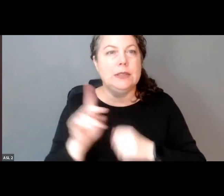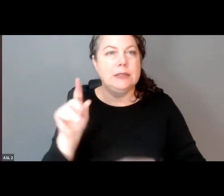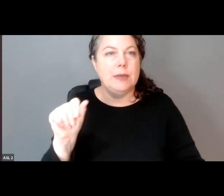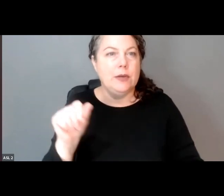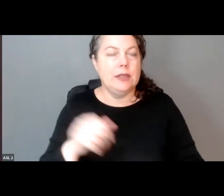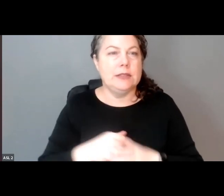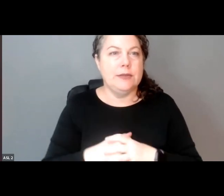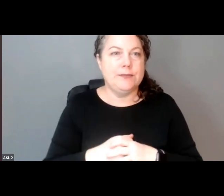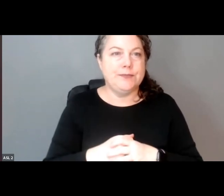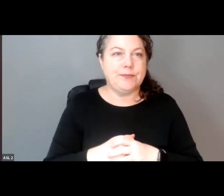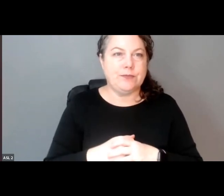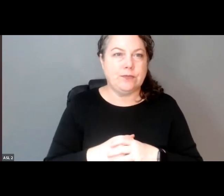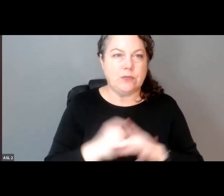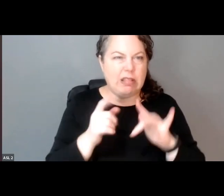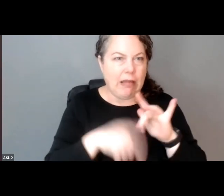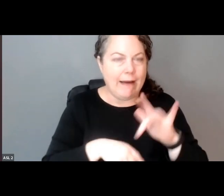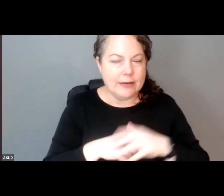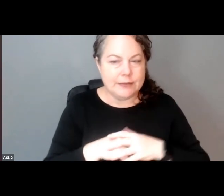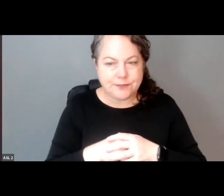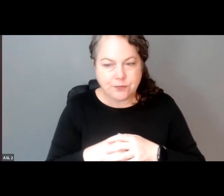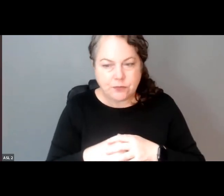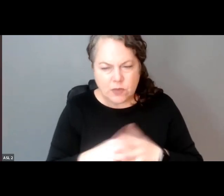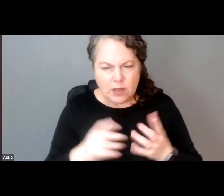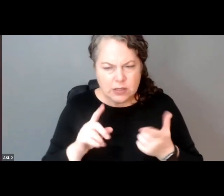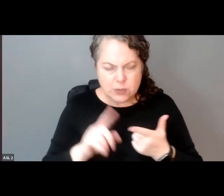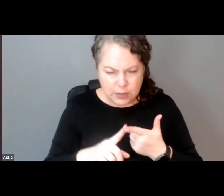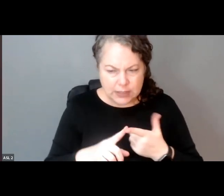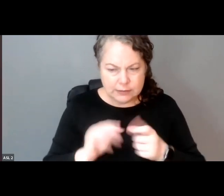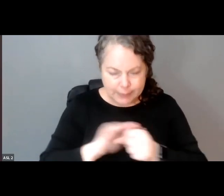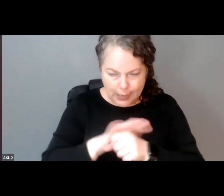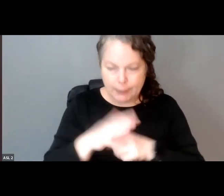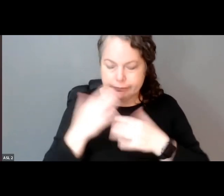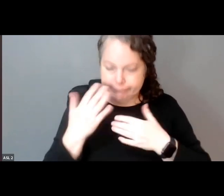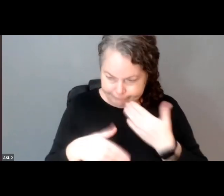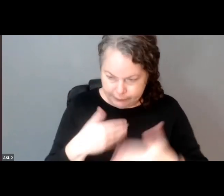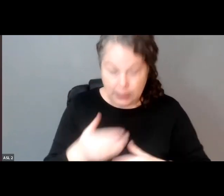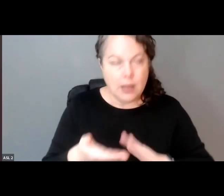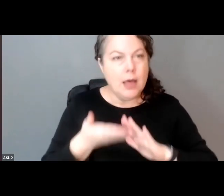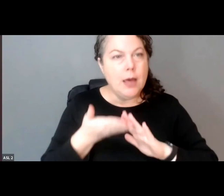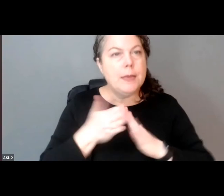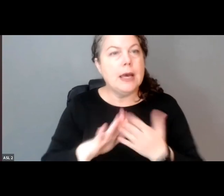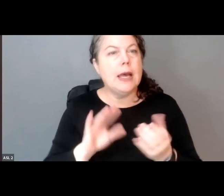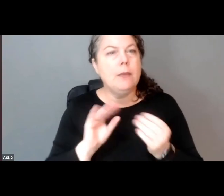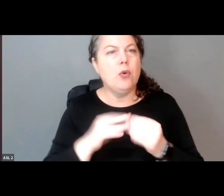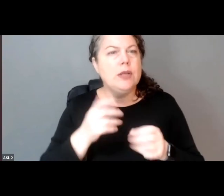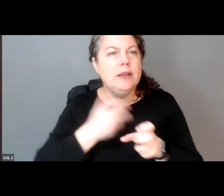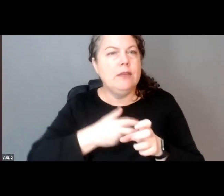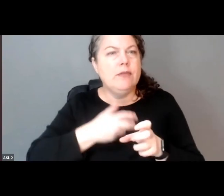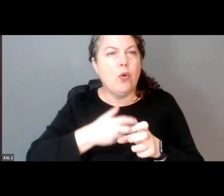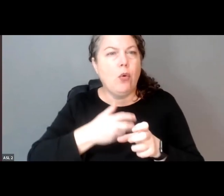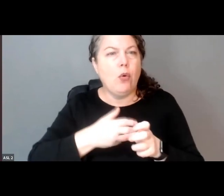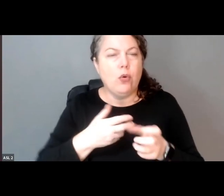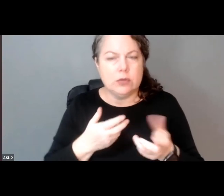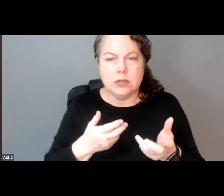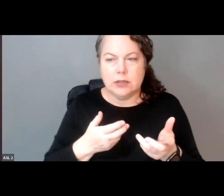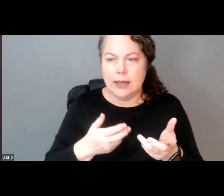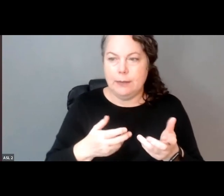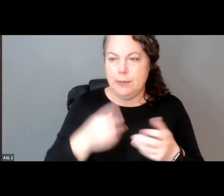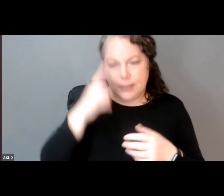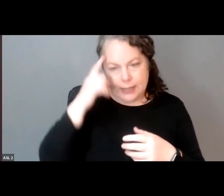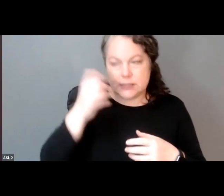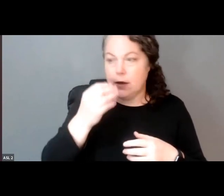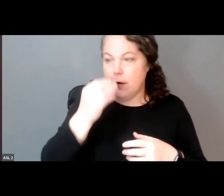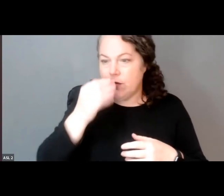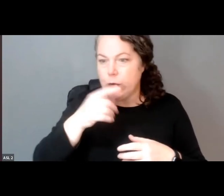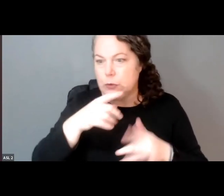as it became more difficult to, you know, whether due to food deserts or due